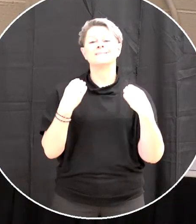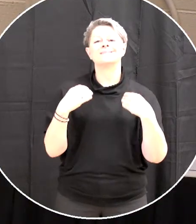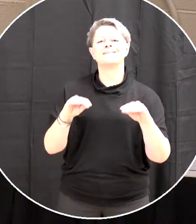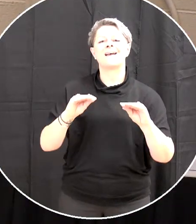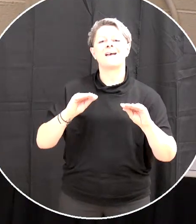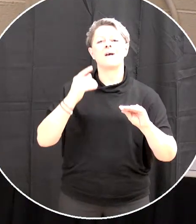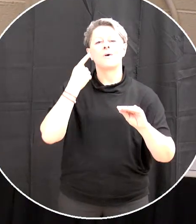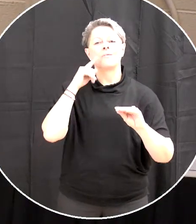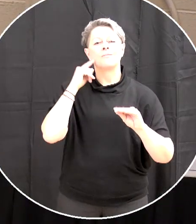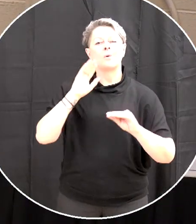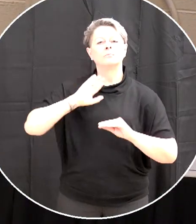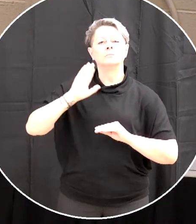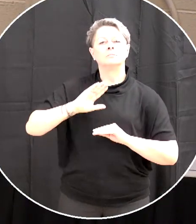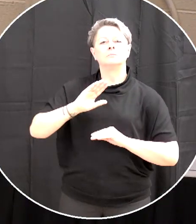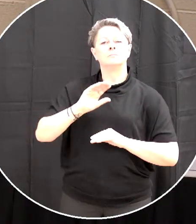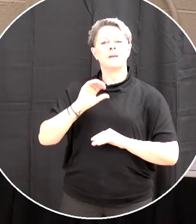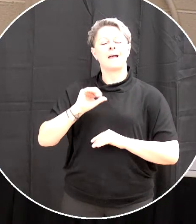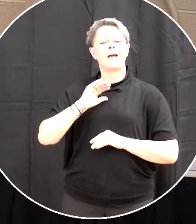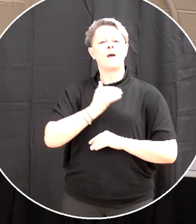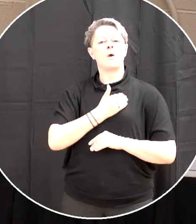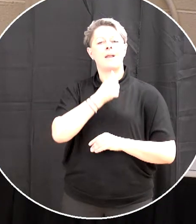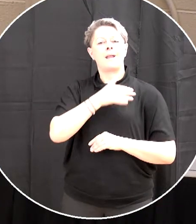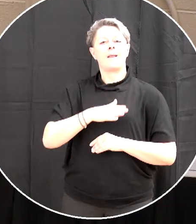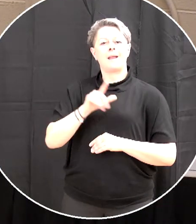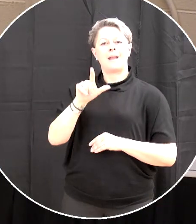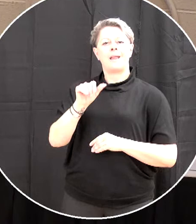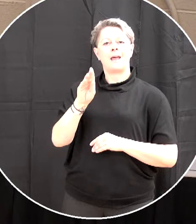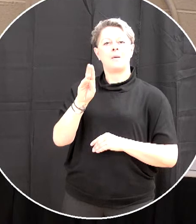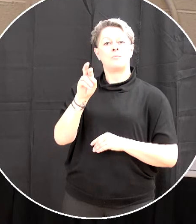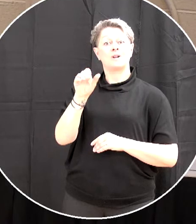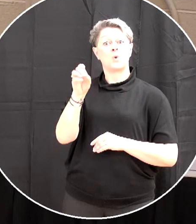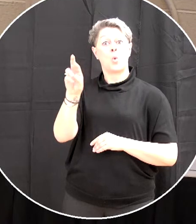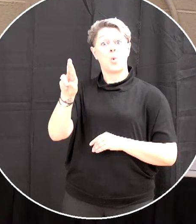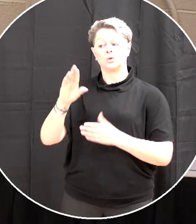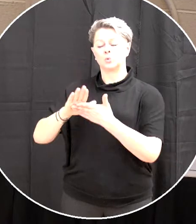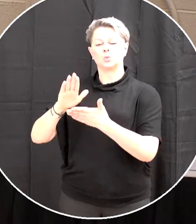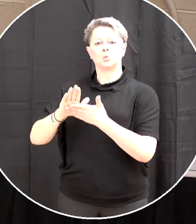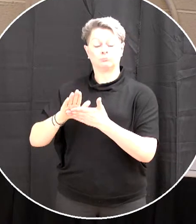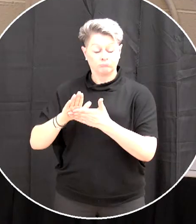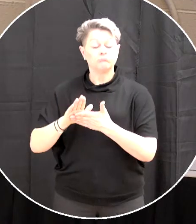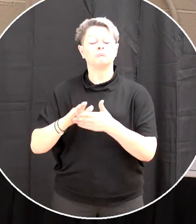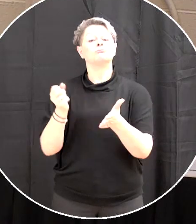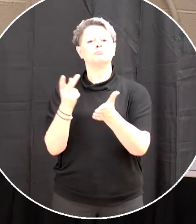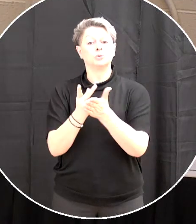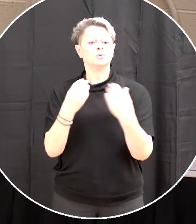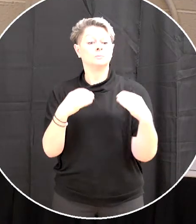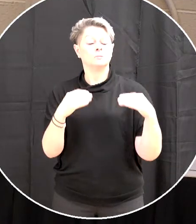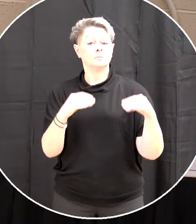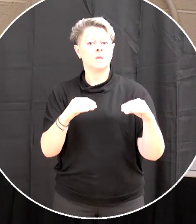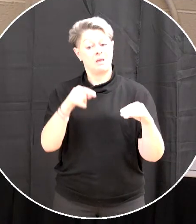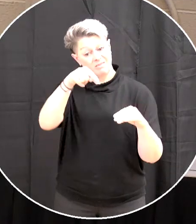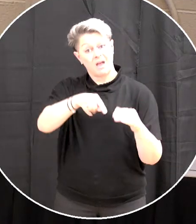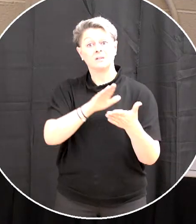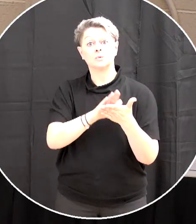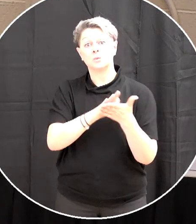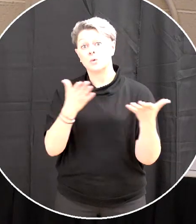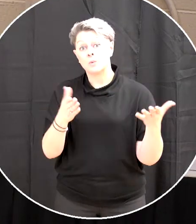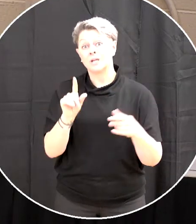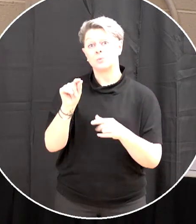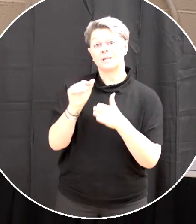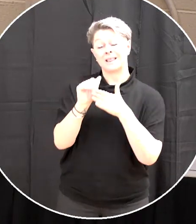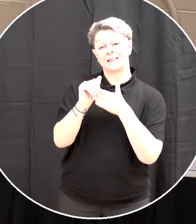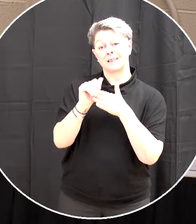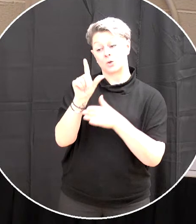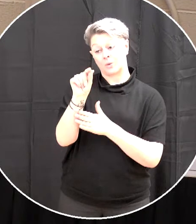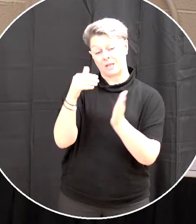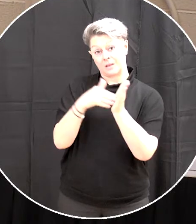former Our Lady of Labrador School. The board approved the sale of our former Lady of Labrador for $20,000,